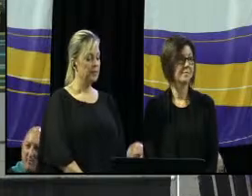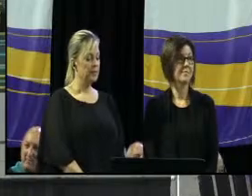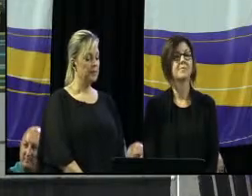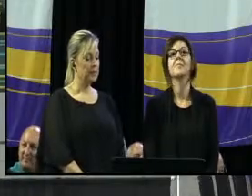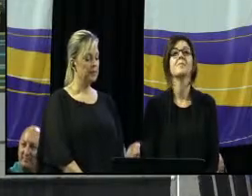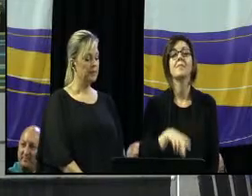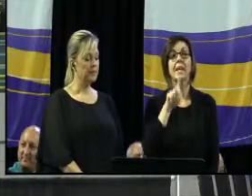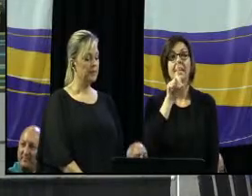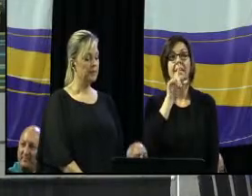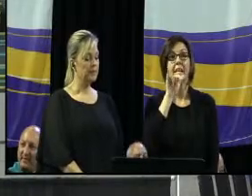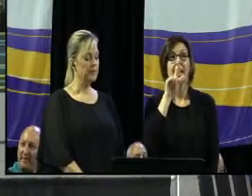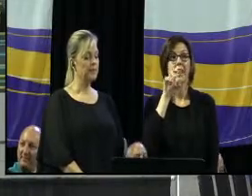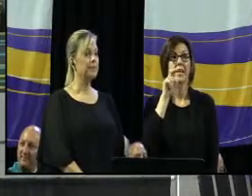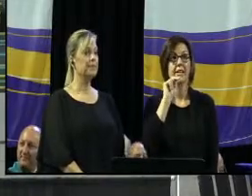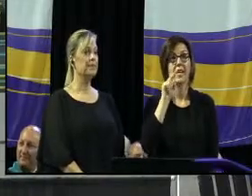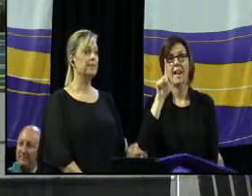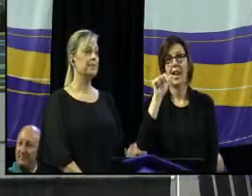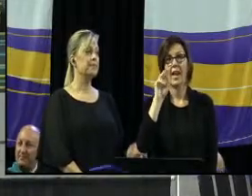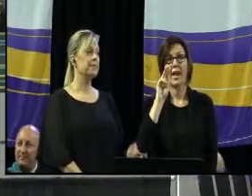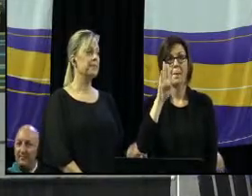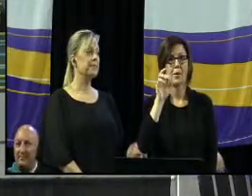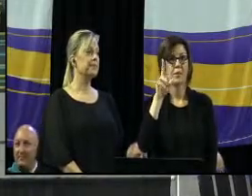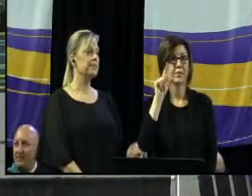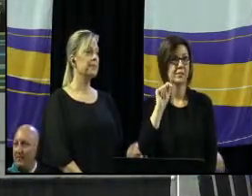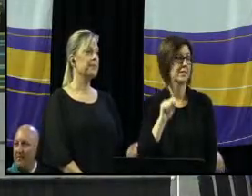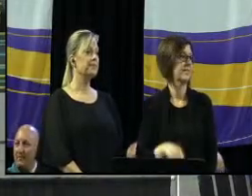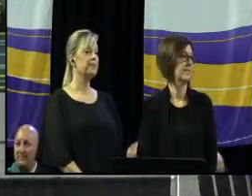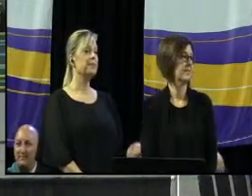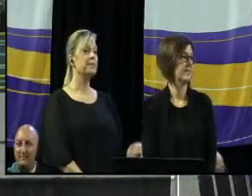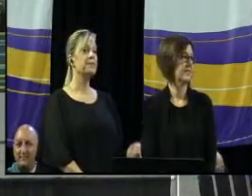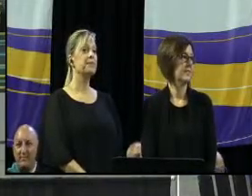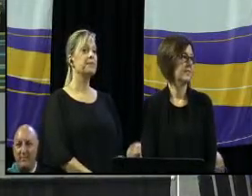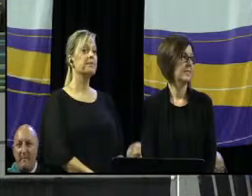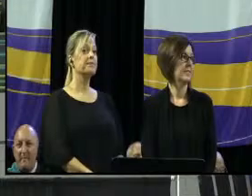Dylan Garcia Lambert.